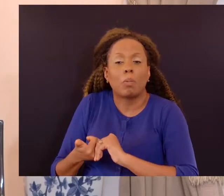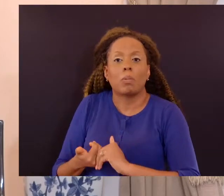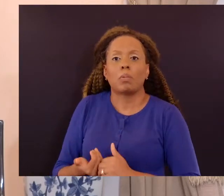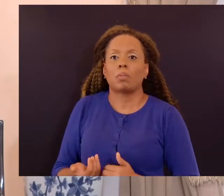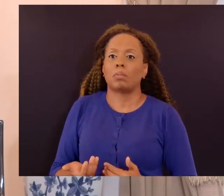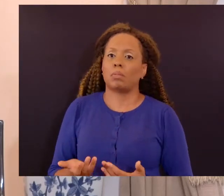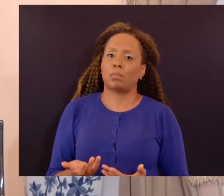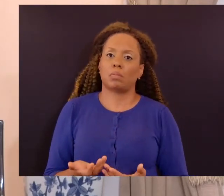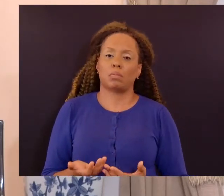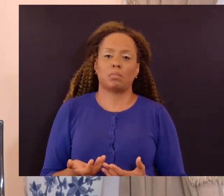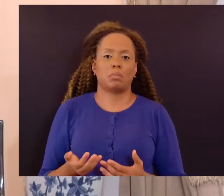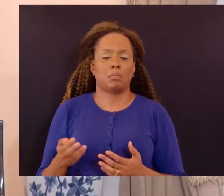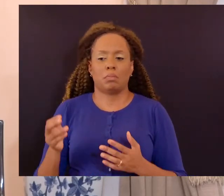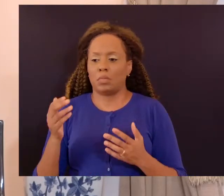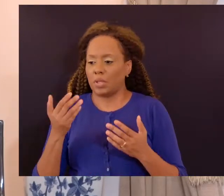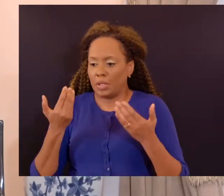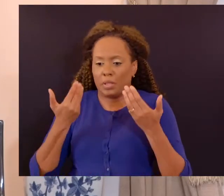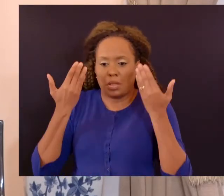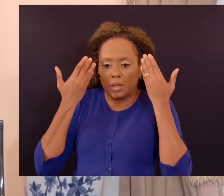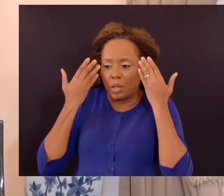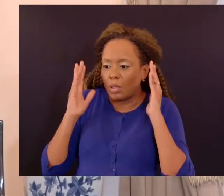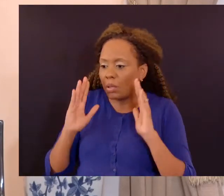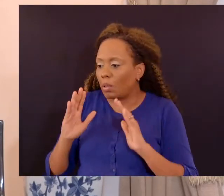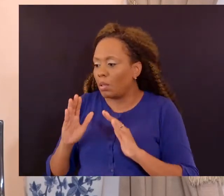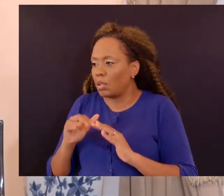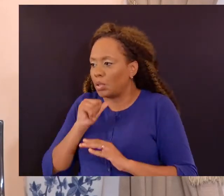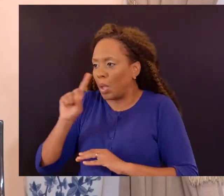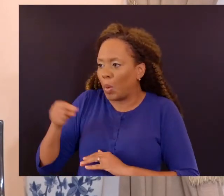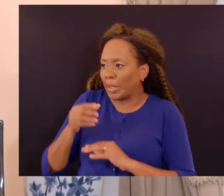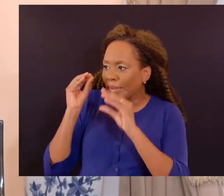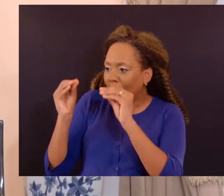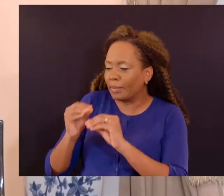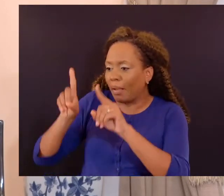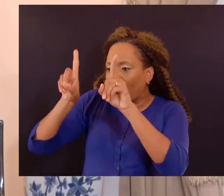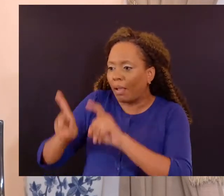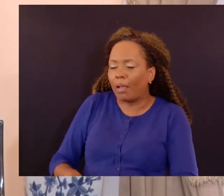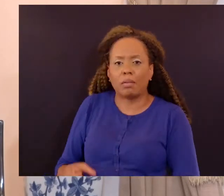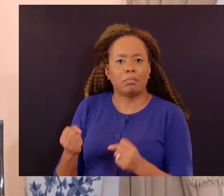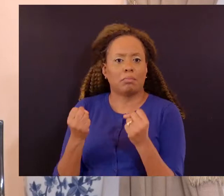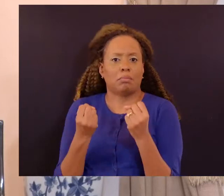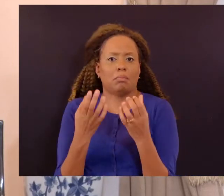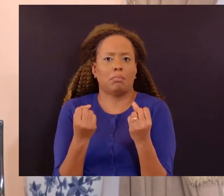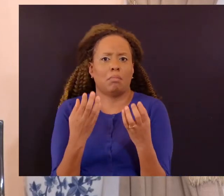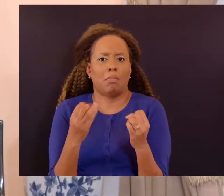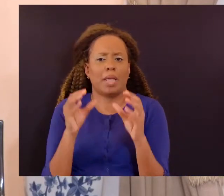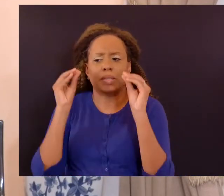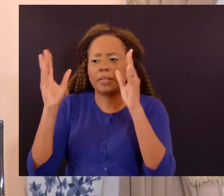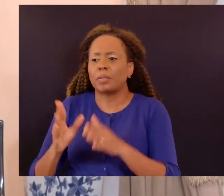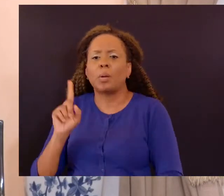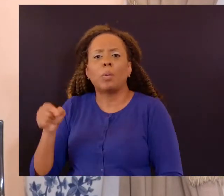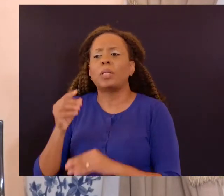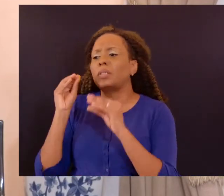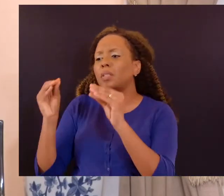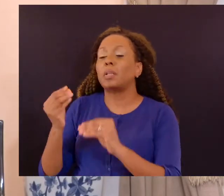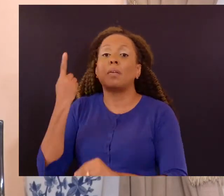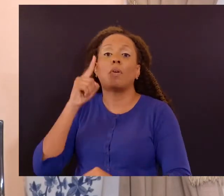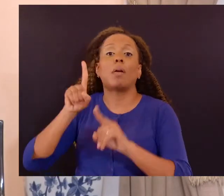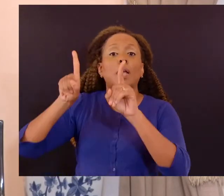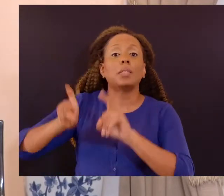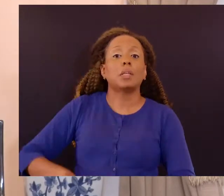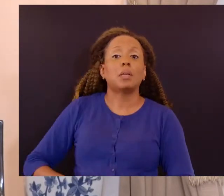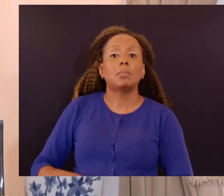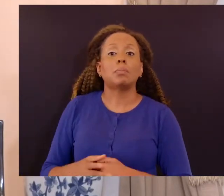has told them that they mustn't just be teaching to an examination, as many teachers regrettably have fallen into that trap. So I think